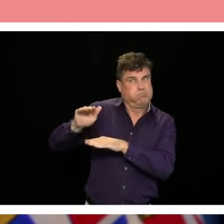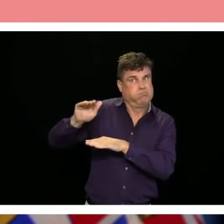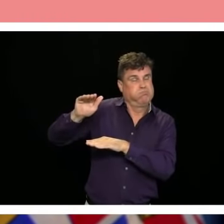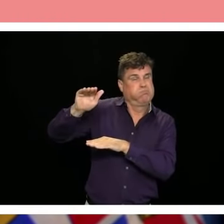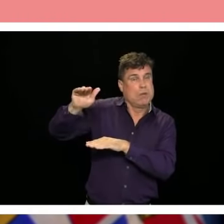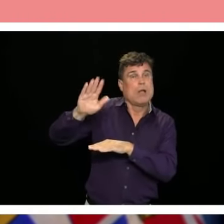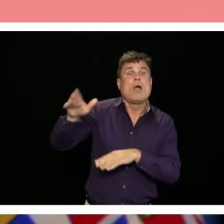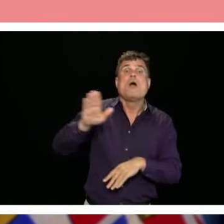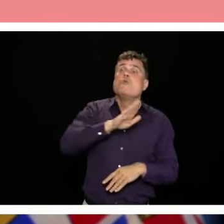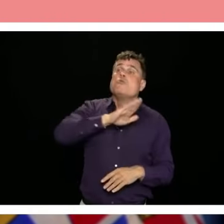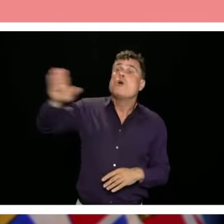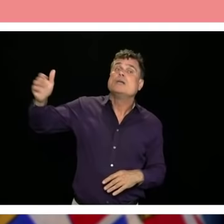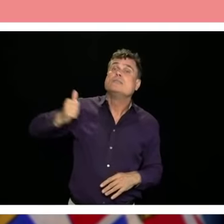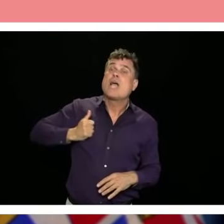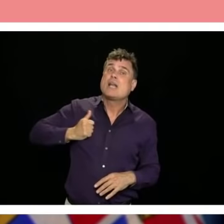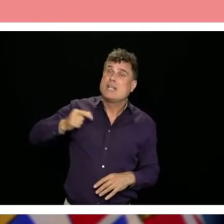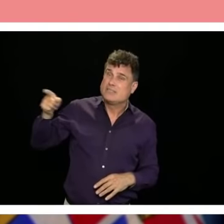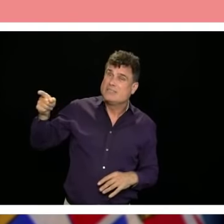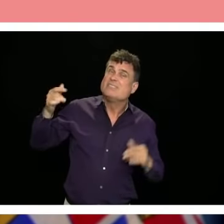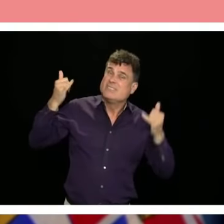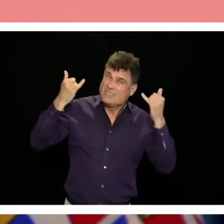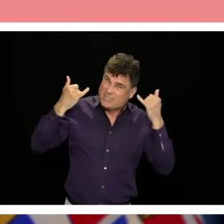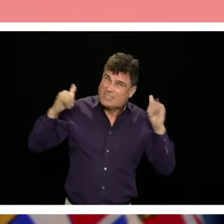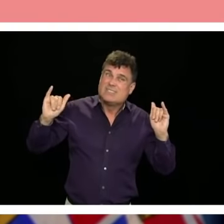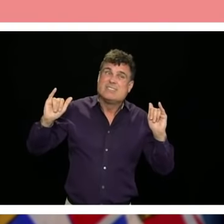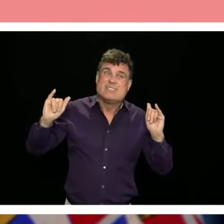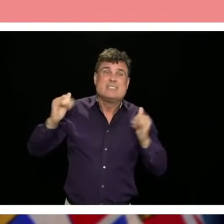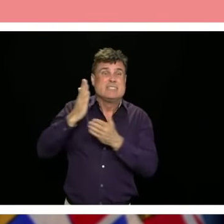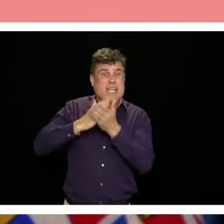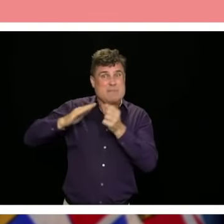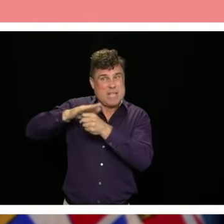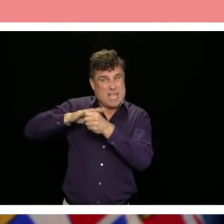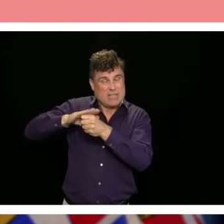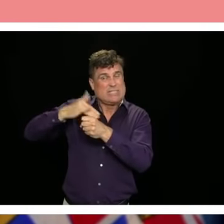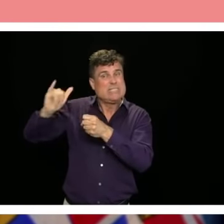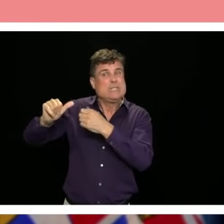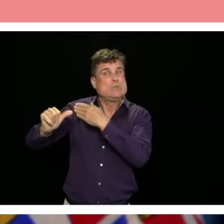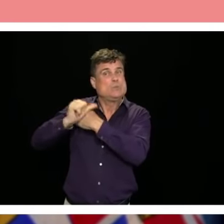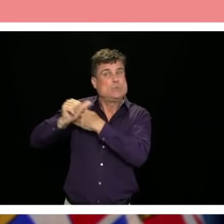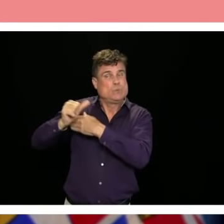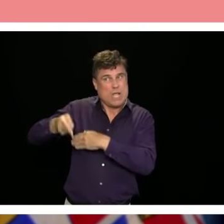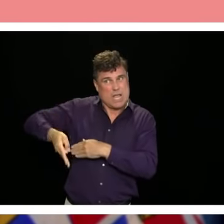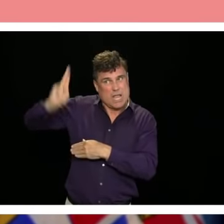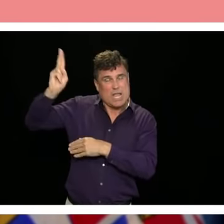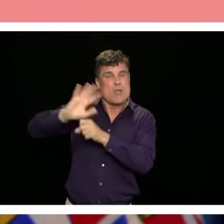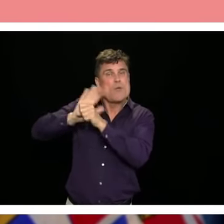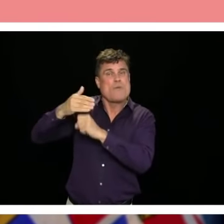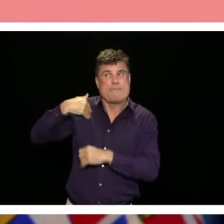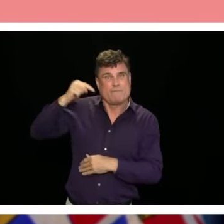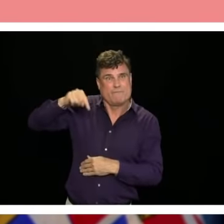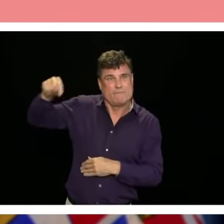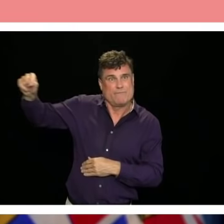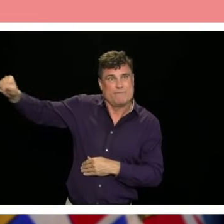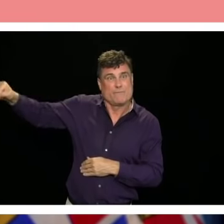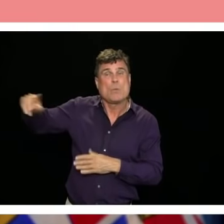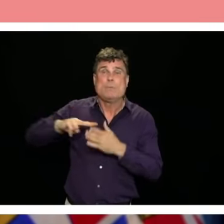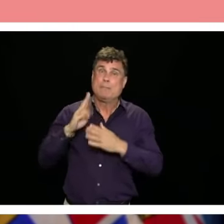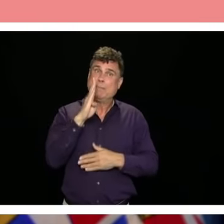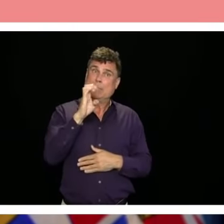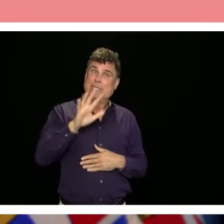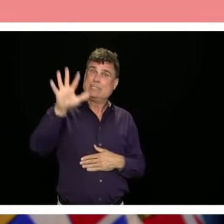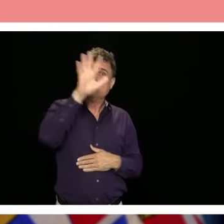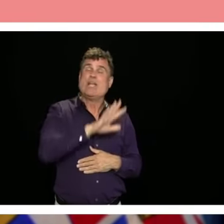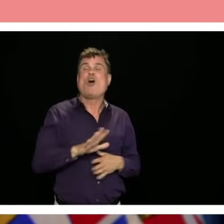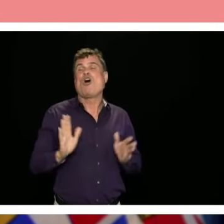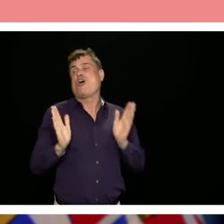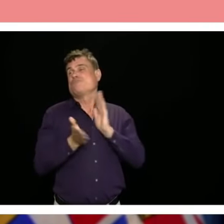regularly speak with my colleagues across the country and to the south of us, and we are all watching these things. We know there continues to